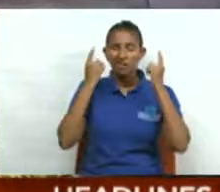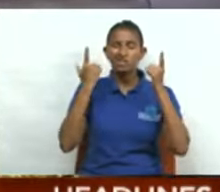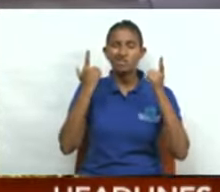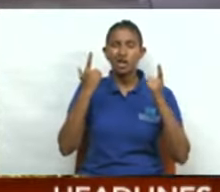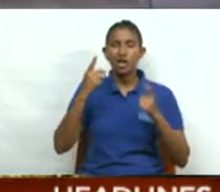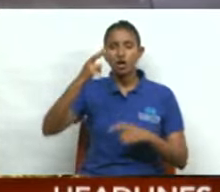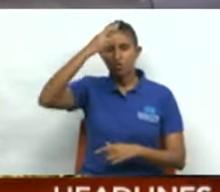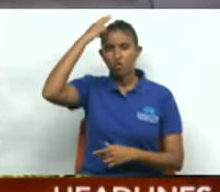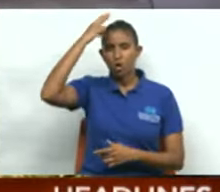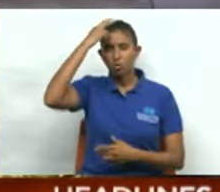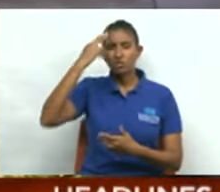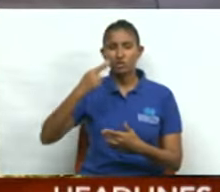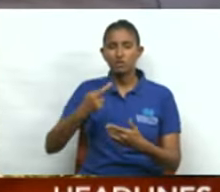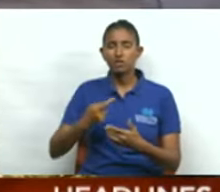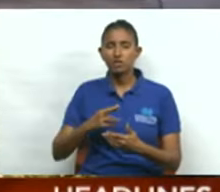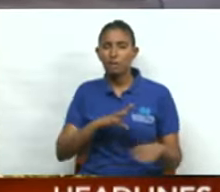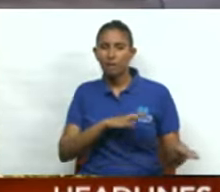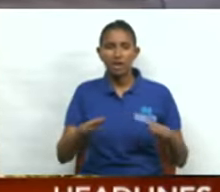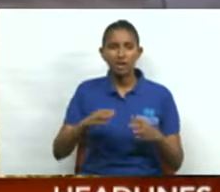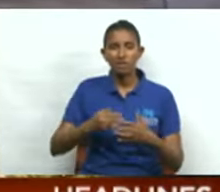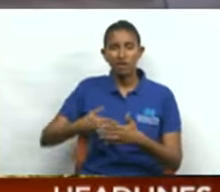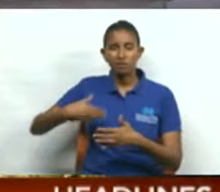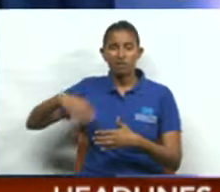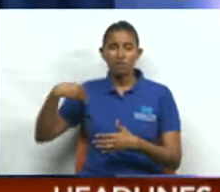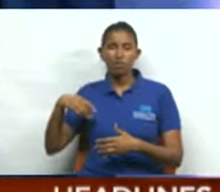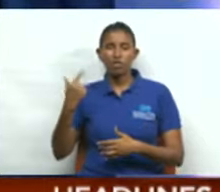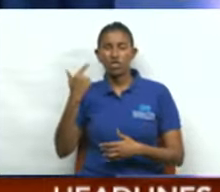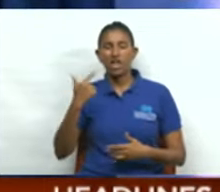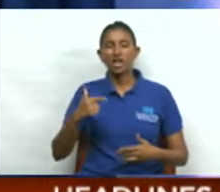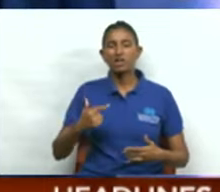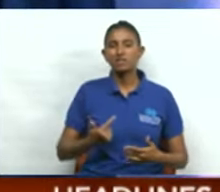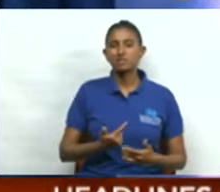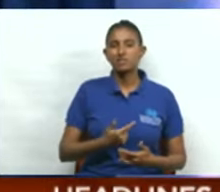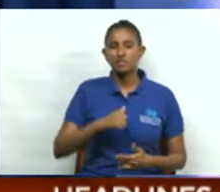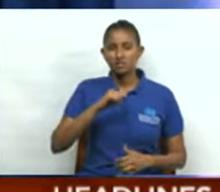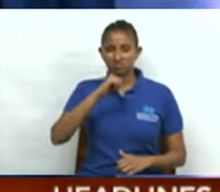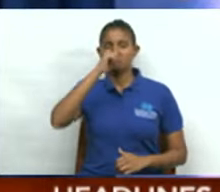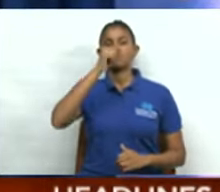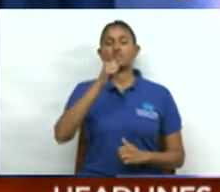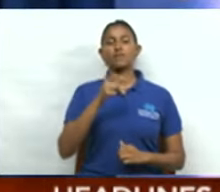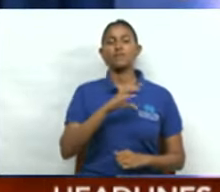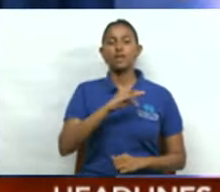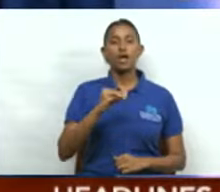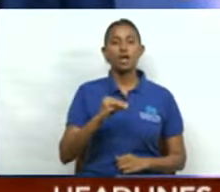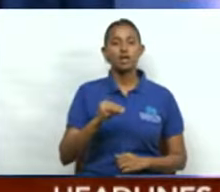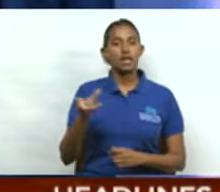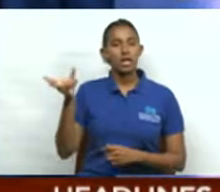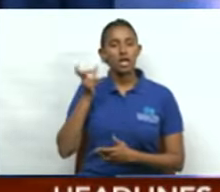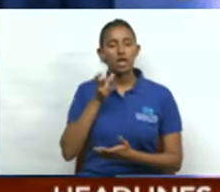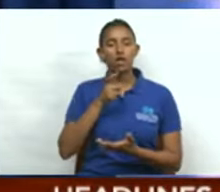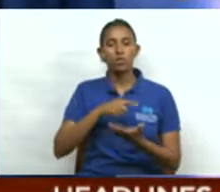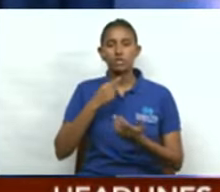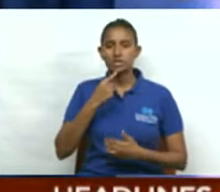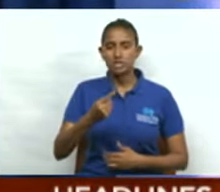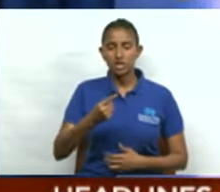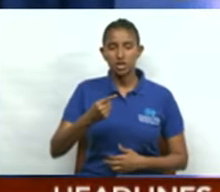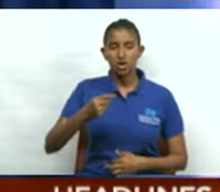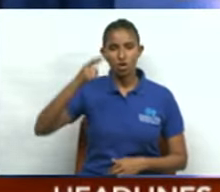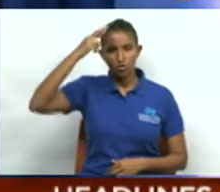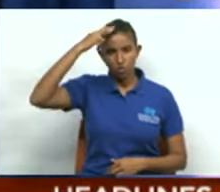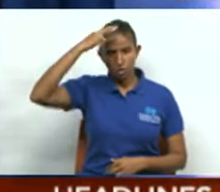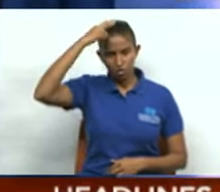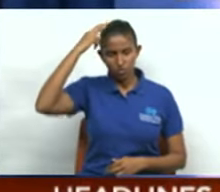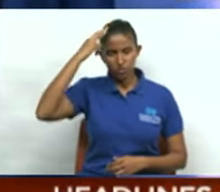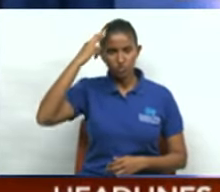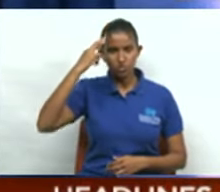with his level of arrogance. After hearing about Dr. Rowley's criticism, Chastany issued a statement where he reiterated